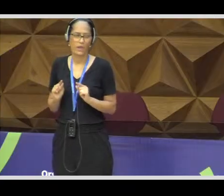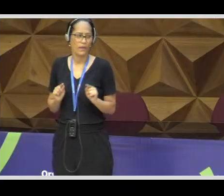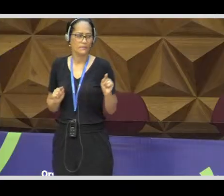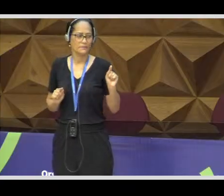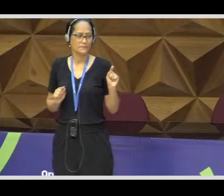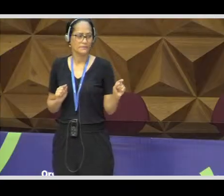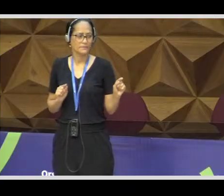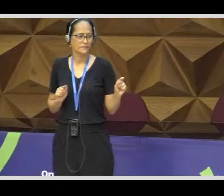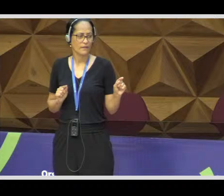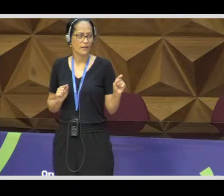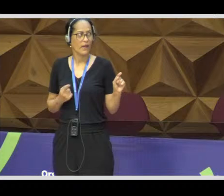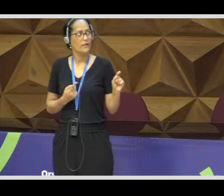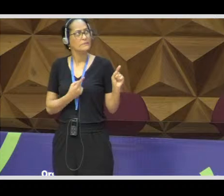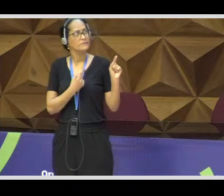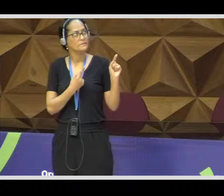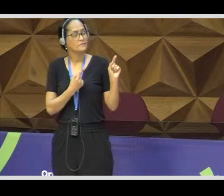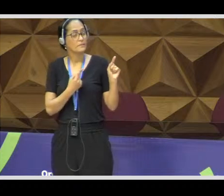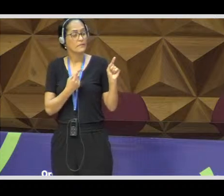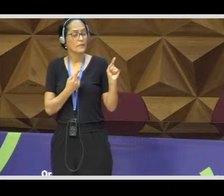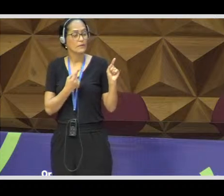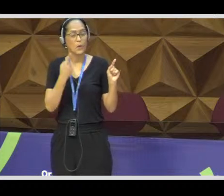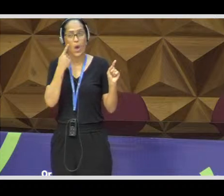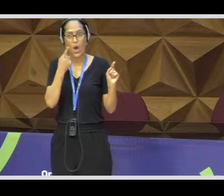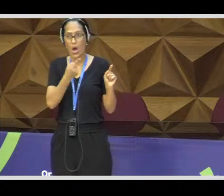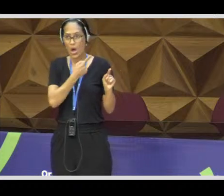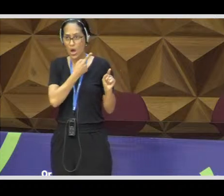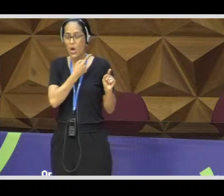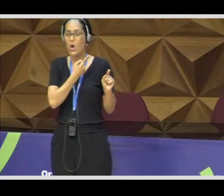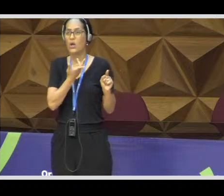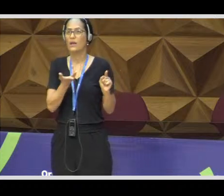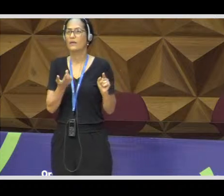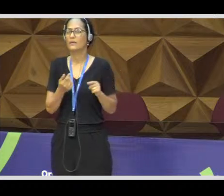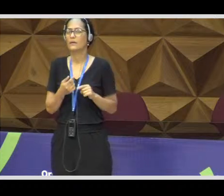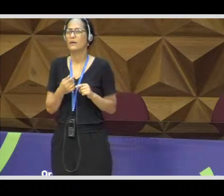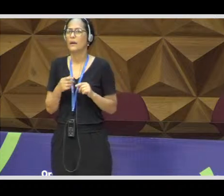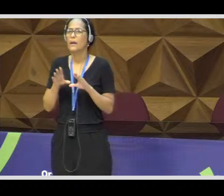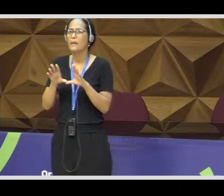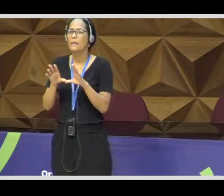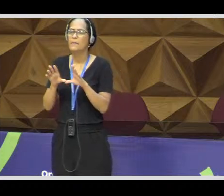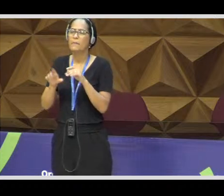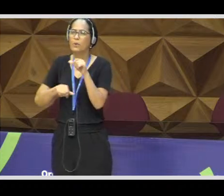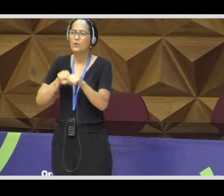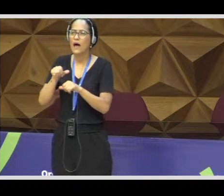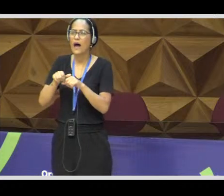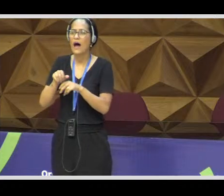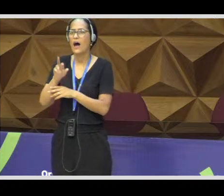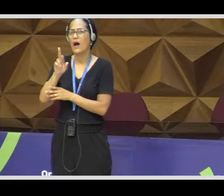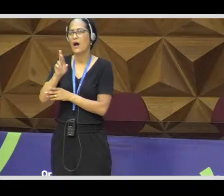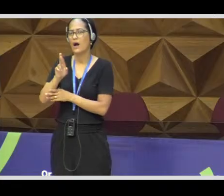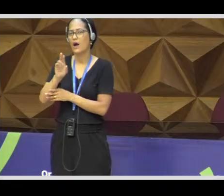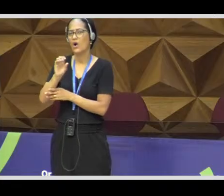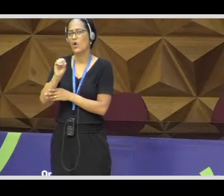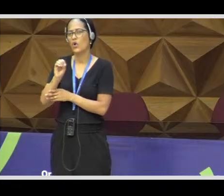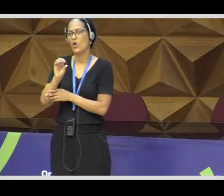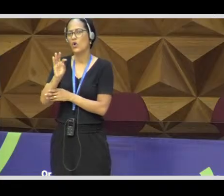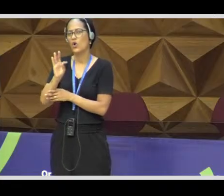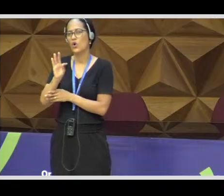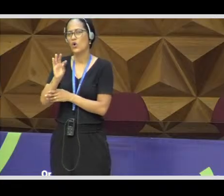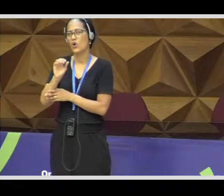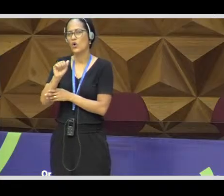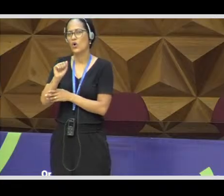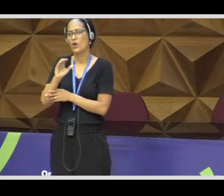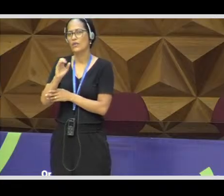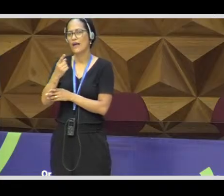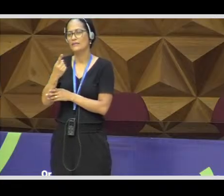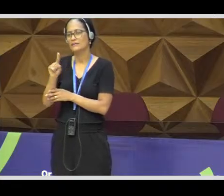looking at rotational manipulation. So that one there I was talking about was mostly speed manipulation. We were driving along the road and